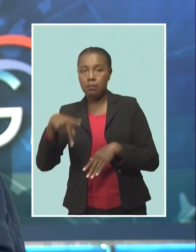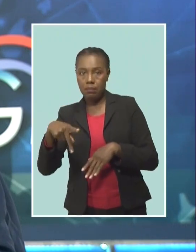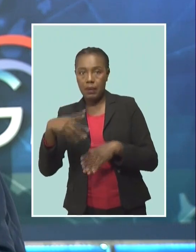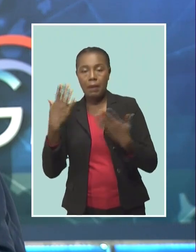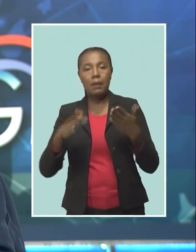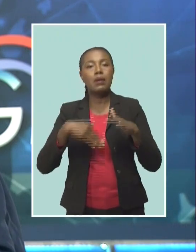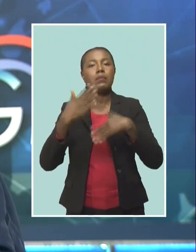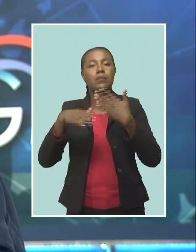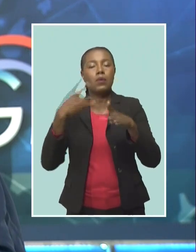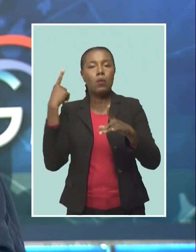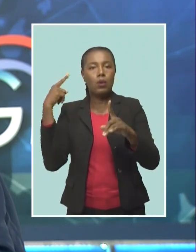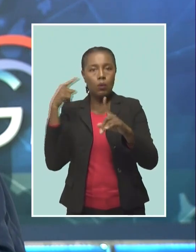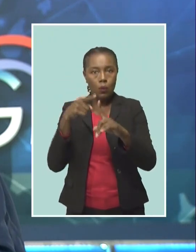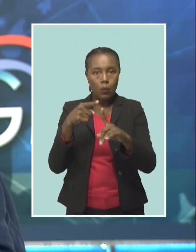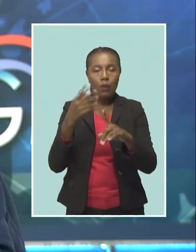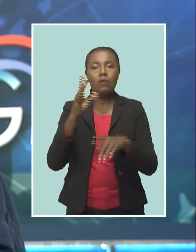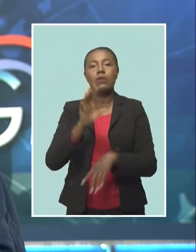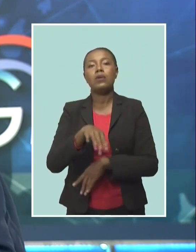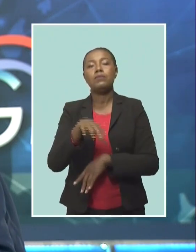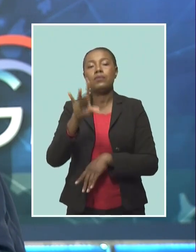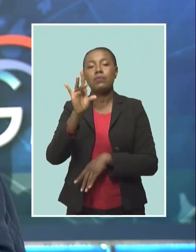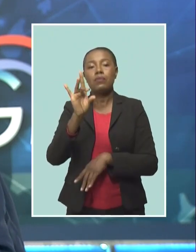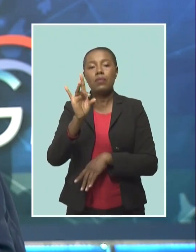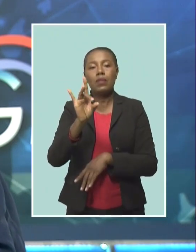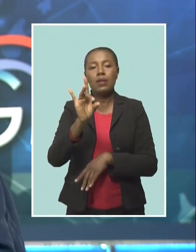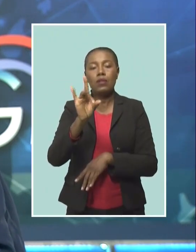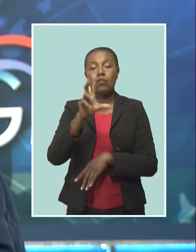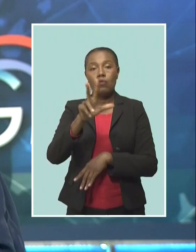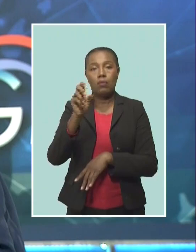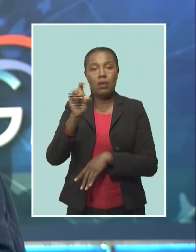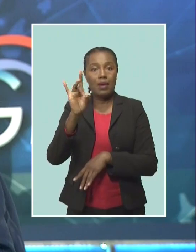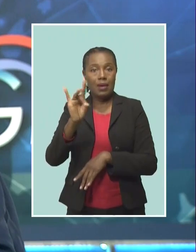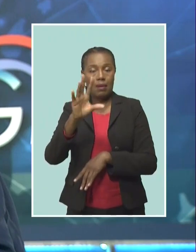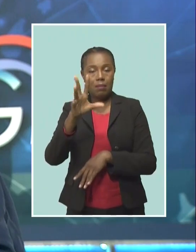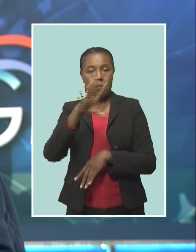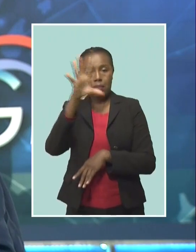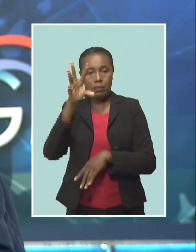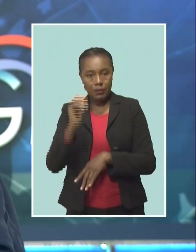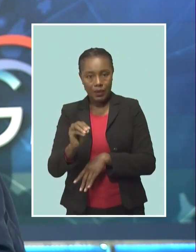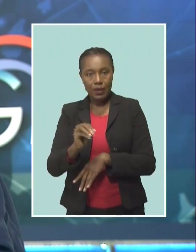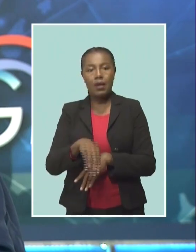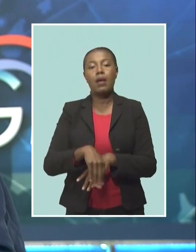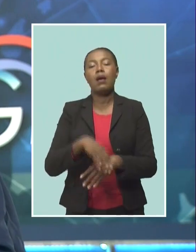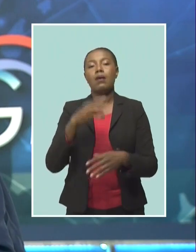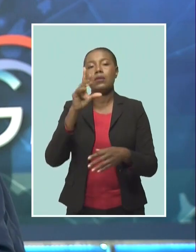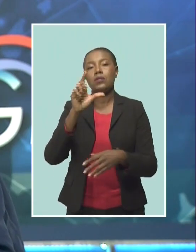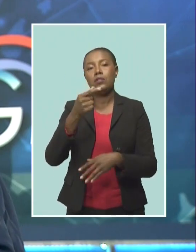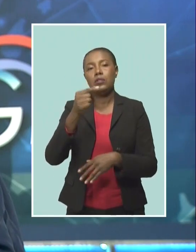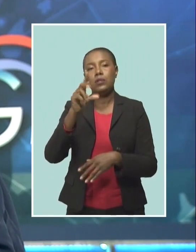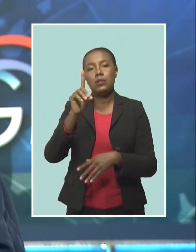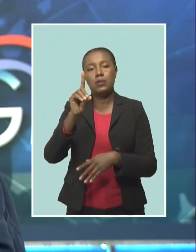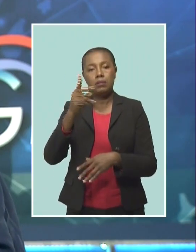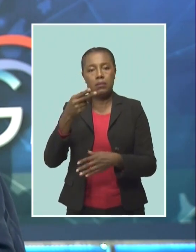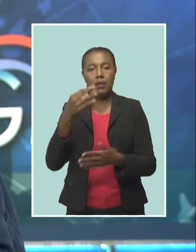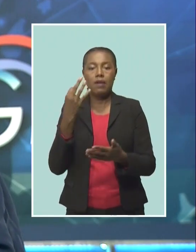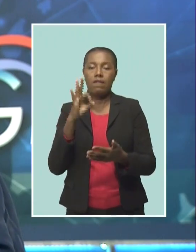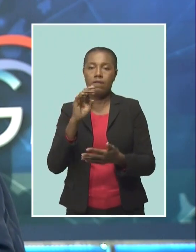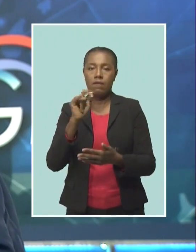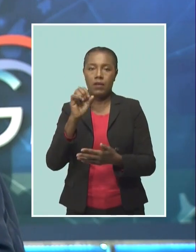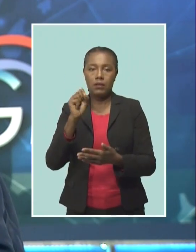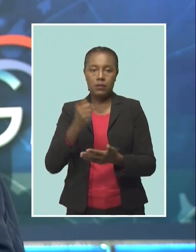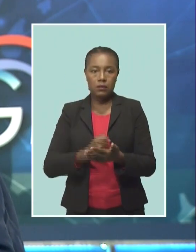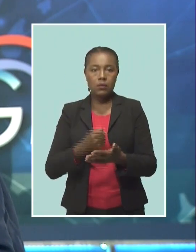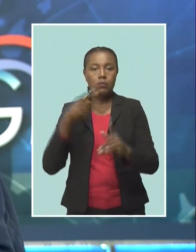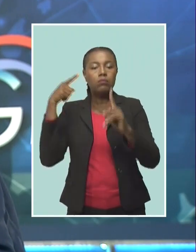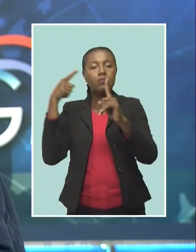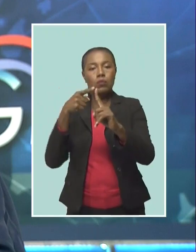the 3.8% of GDP fiscal target for the 2024-2025 financial year. Public debt